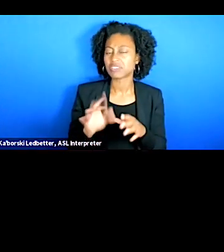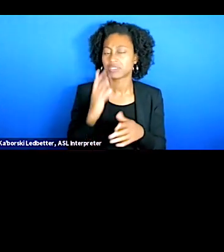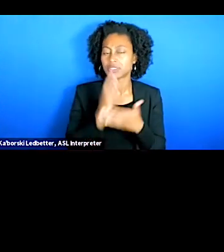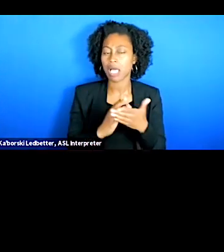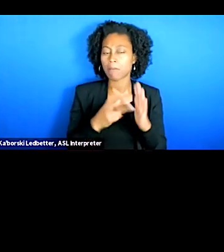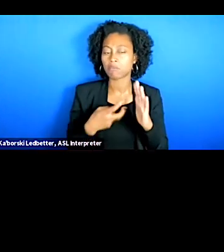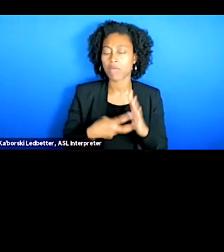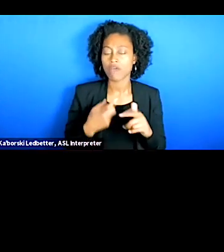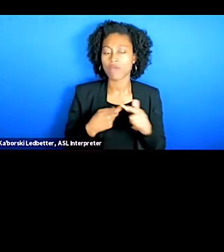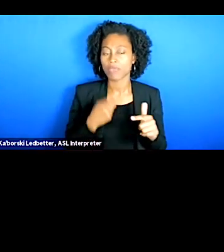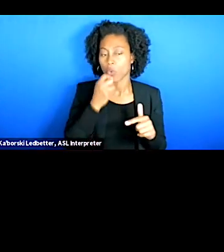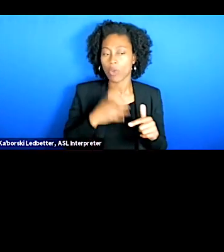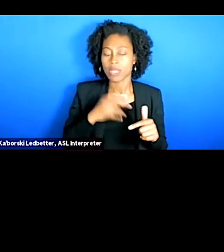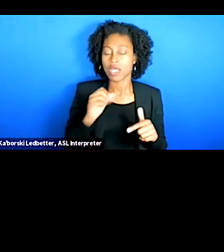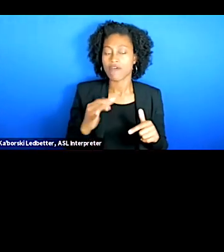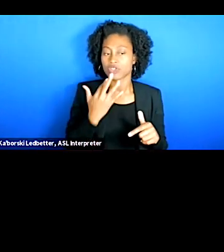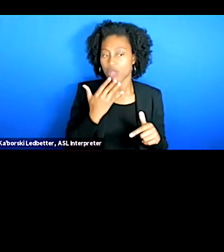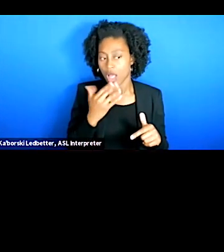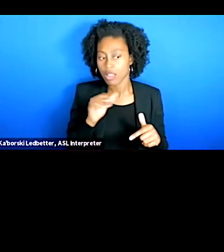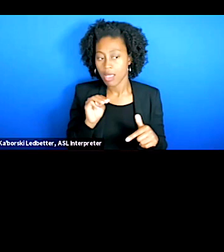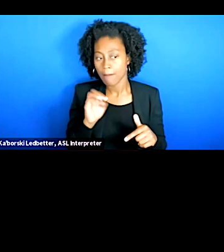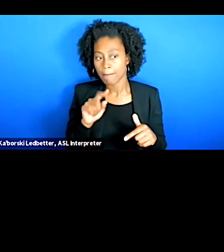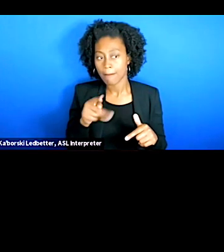was coded as social discomfort.